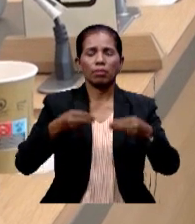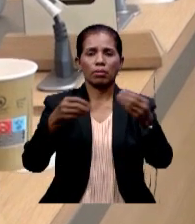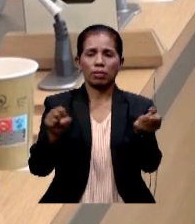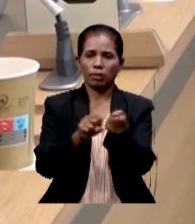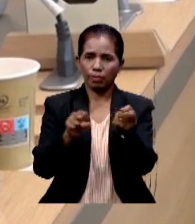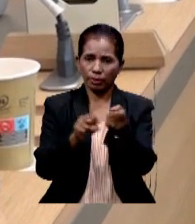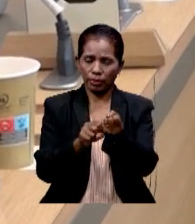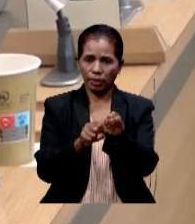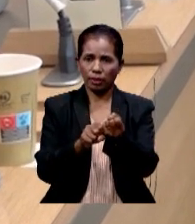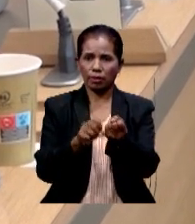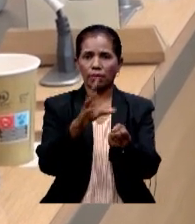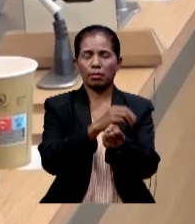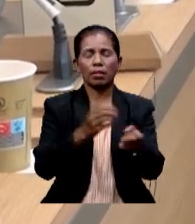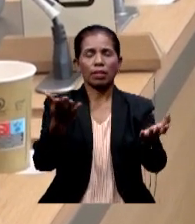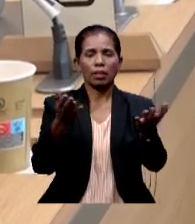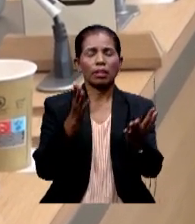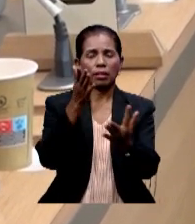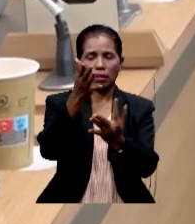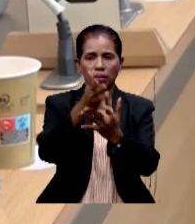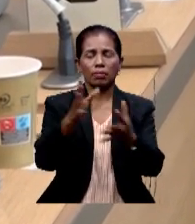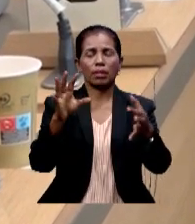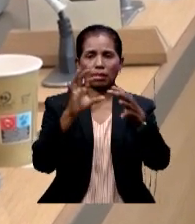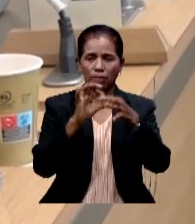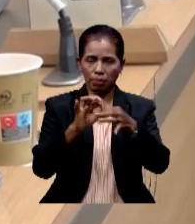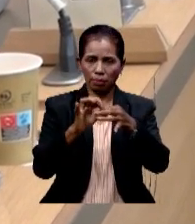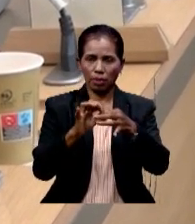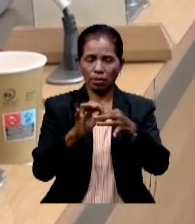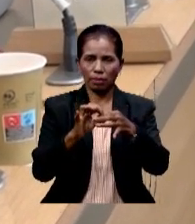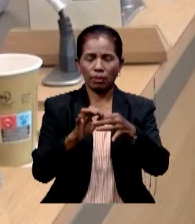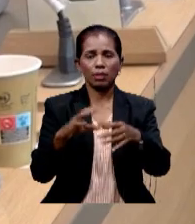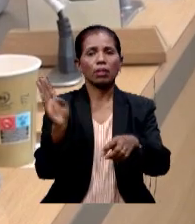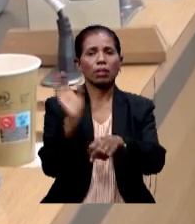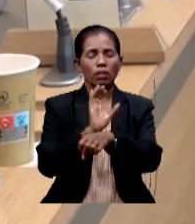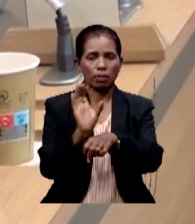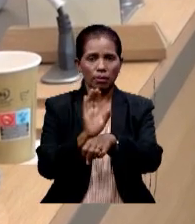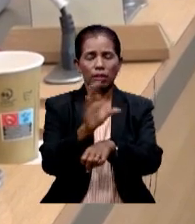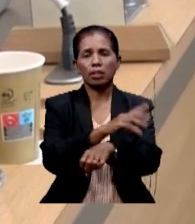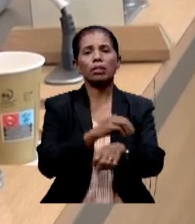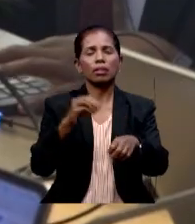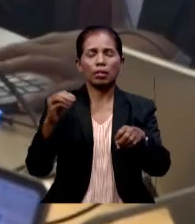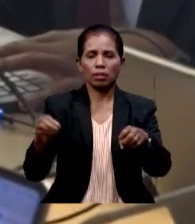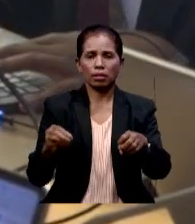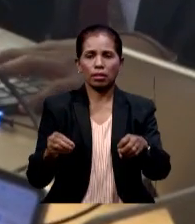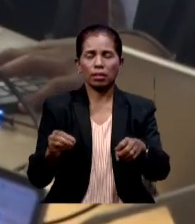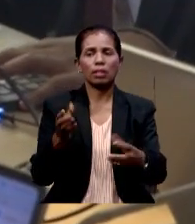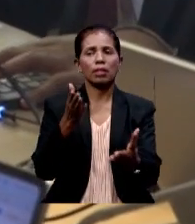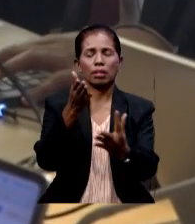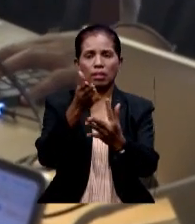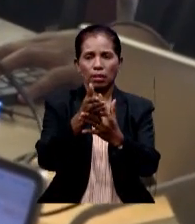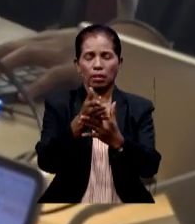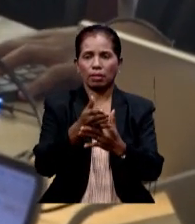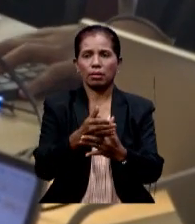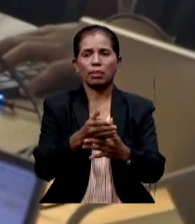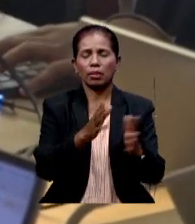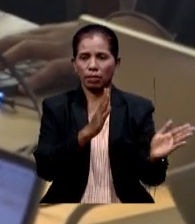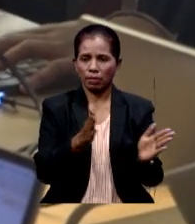approval before granting the authority to sign the protocol. We are fully committed to expediting this